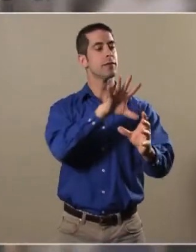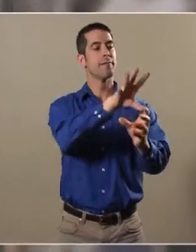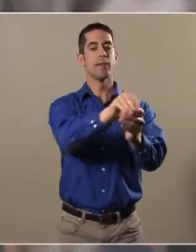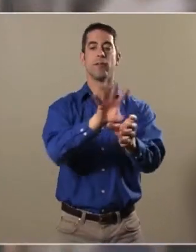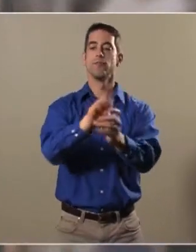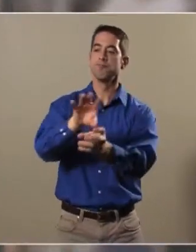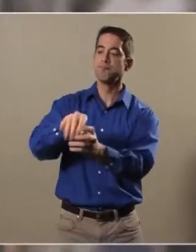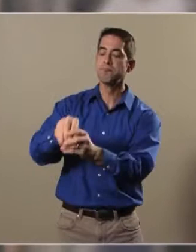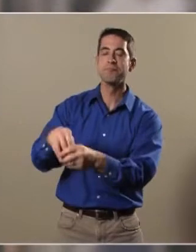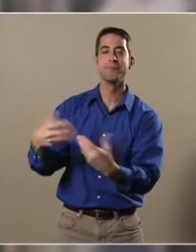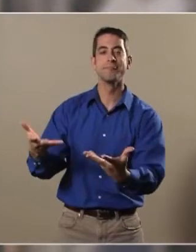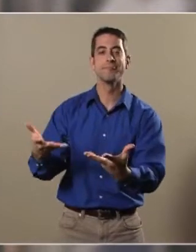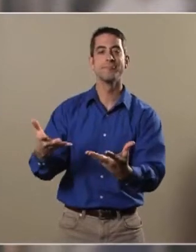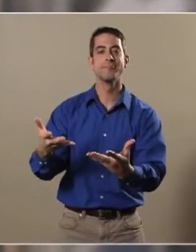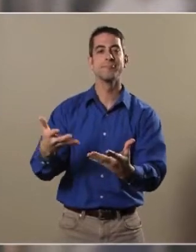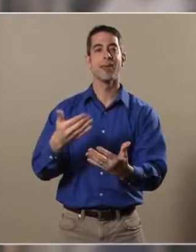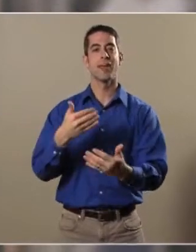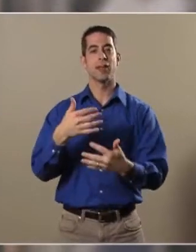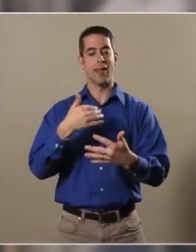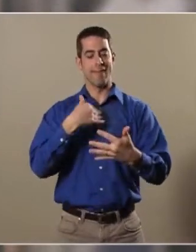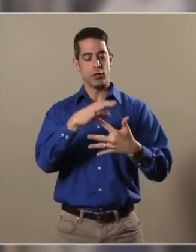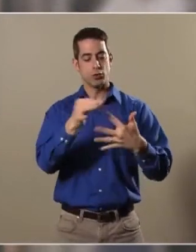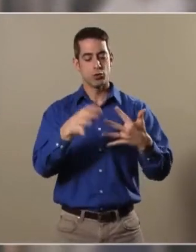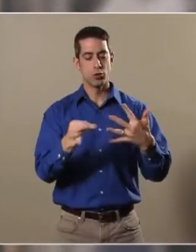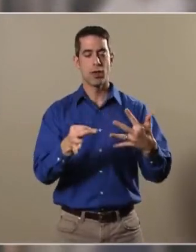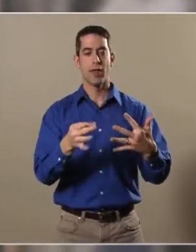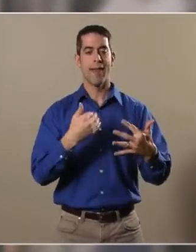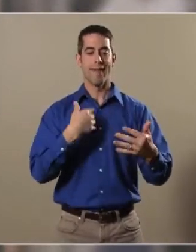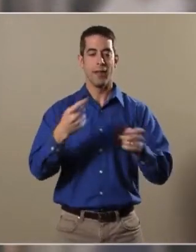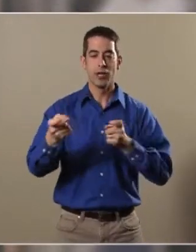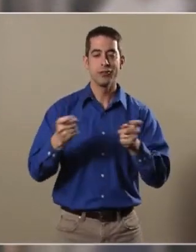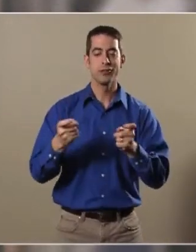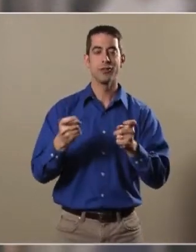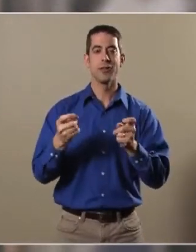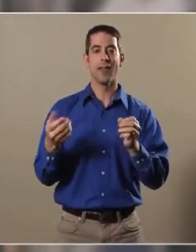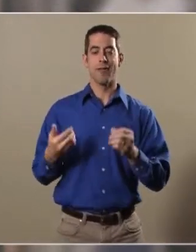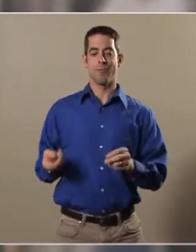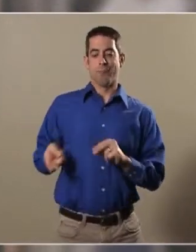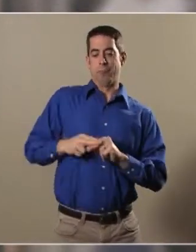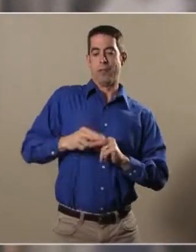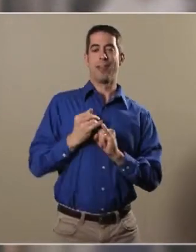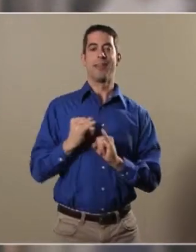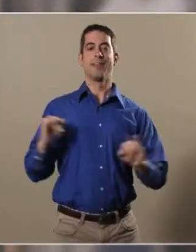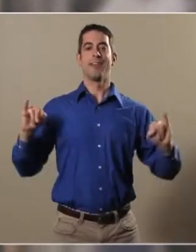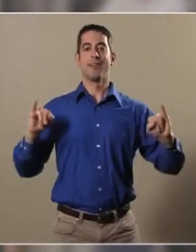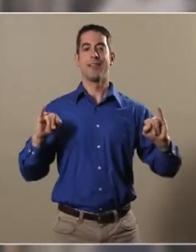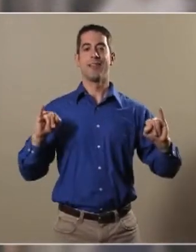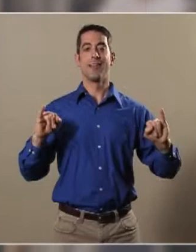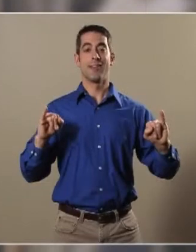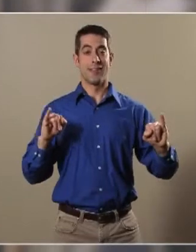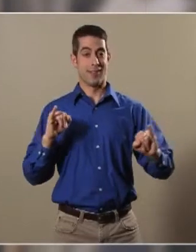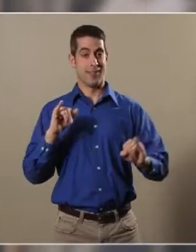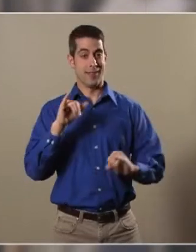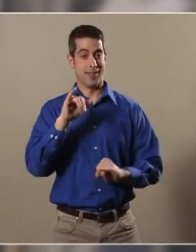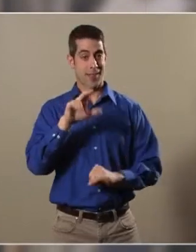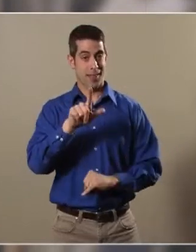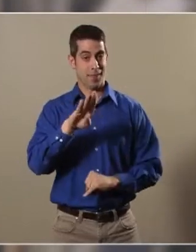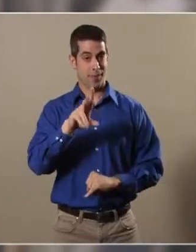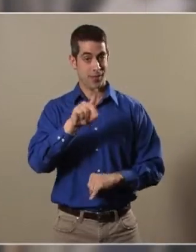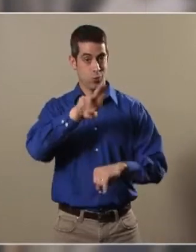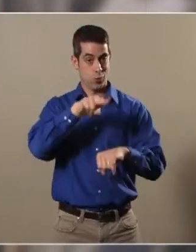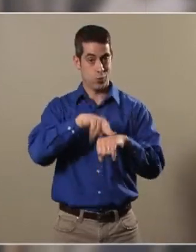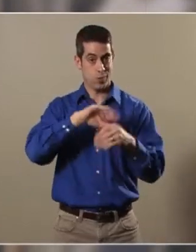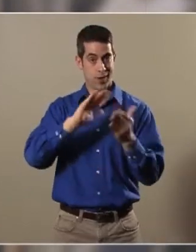community. It's about making choices, taking control, and gaining independence. It's not your traditional view of